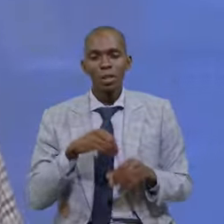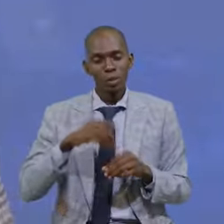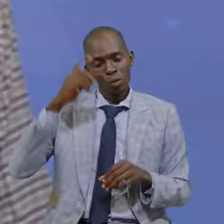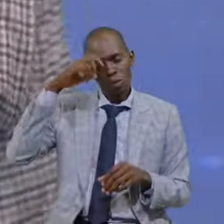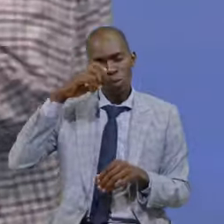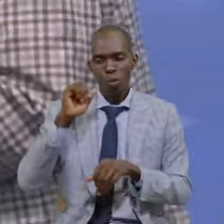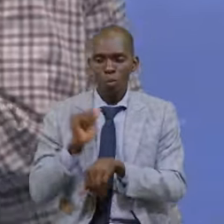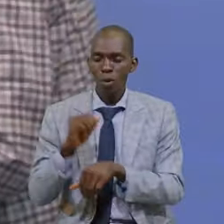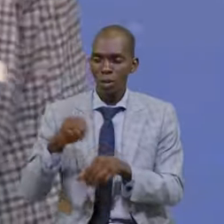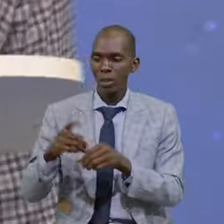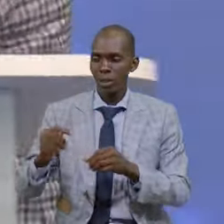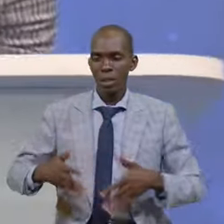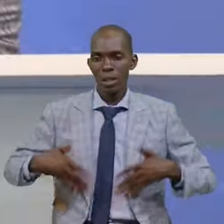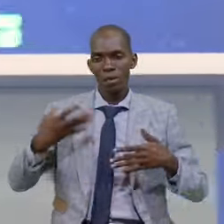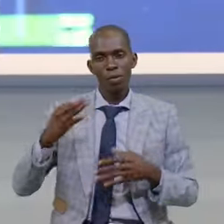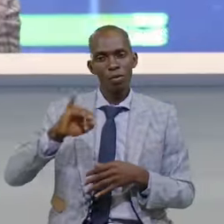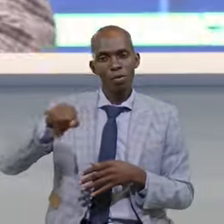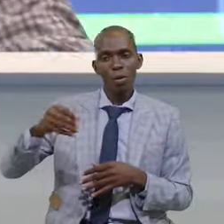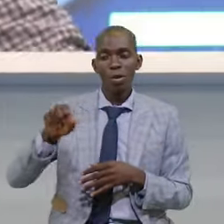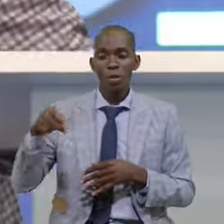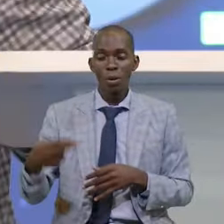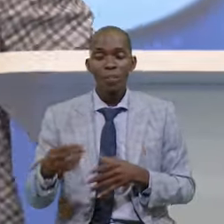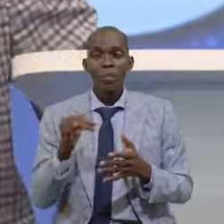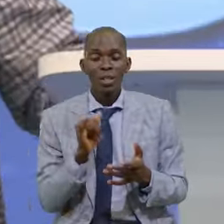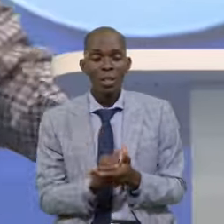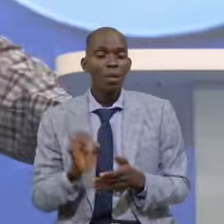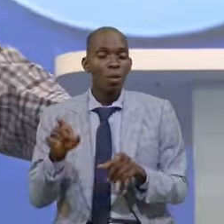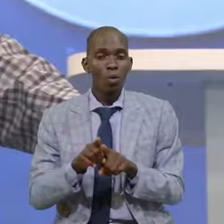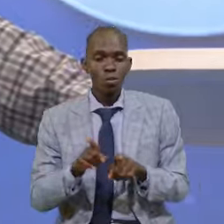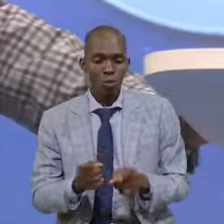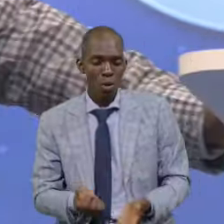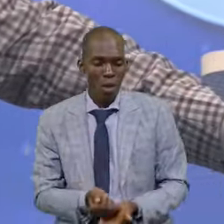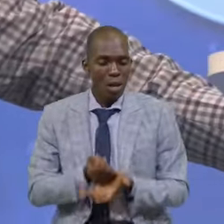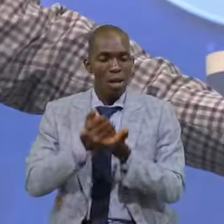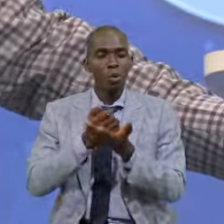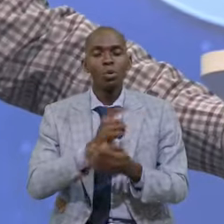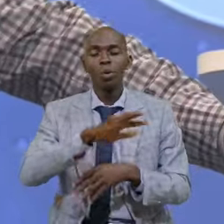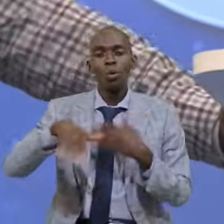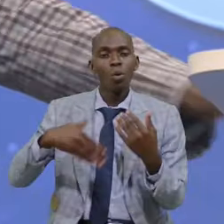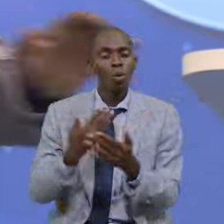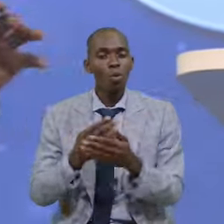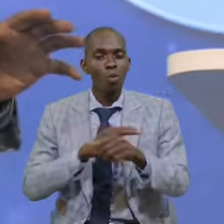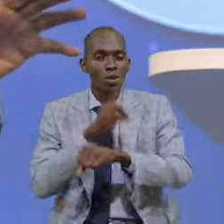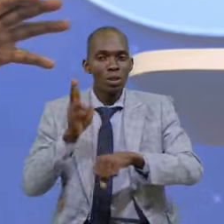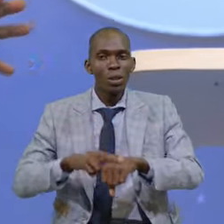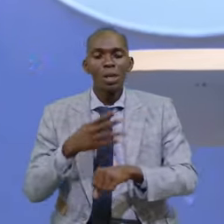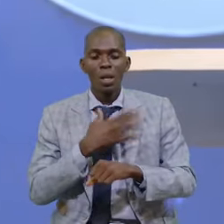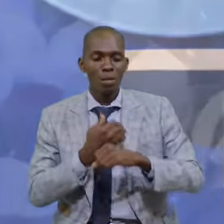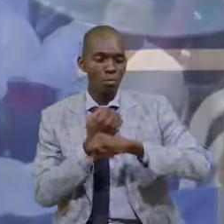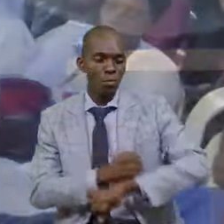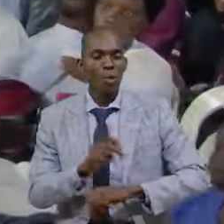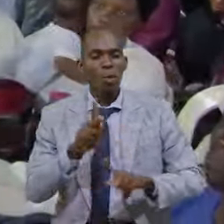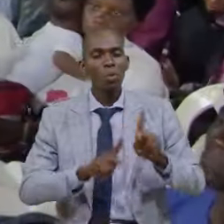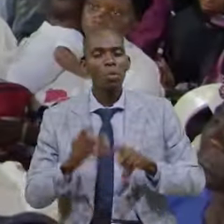life, that he lifted up even a whole nation and preserved the people of Israel. The